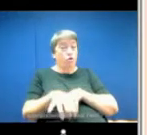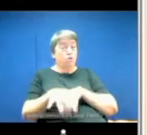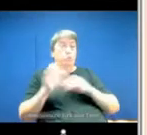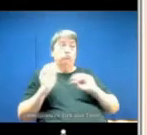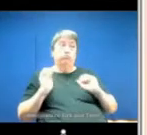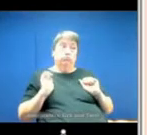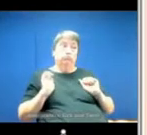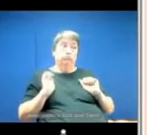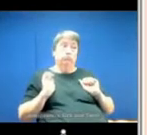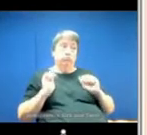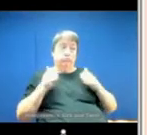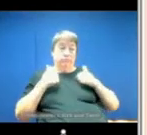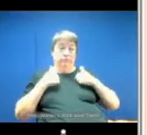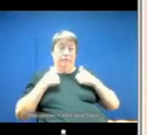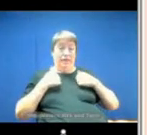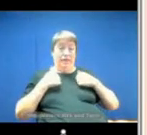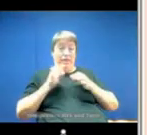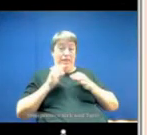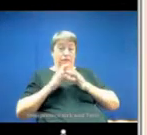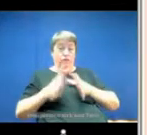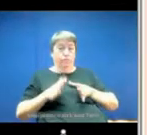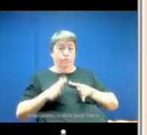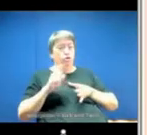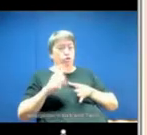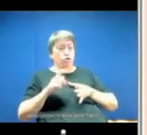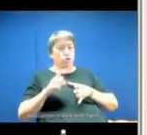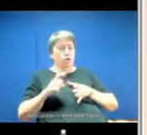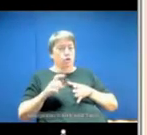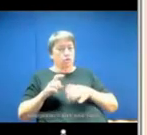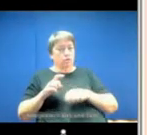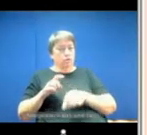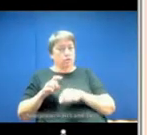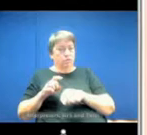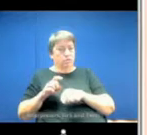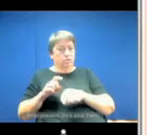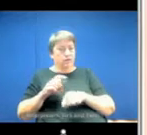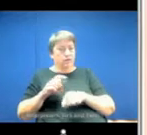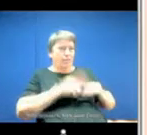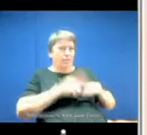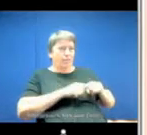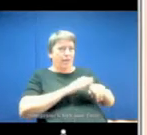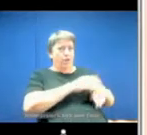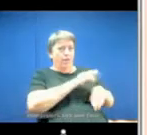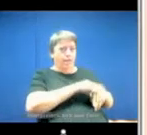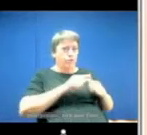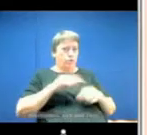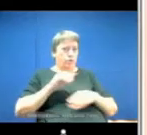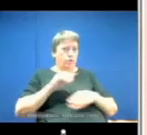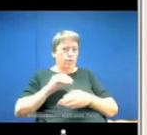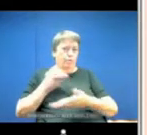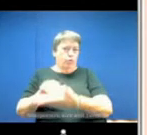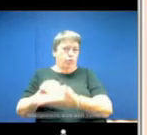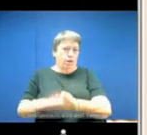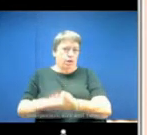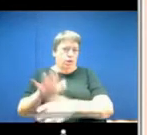You as the interpreter should make that particular record, not depend upon the attorney to do it.